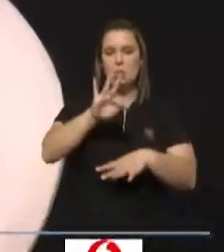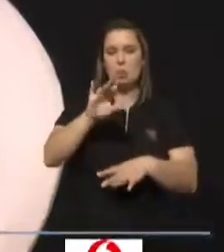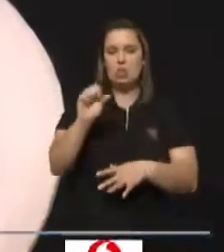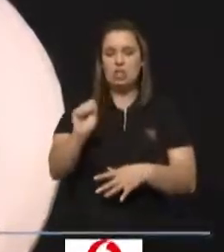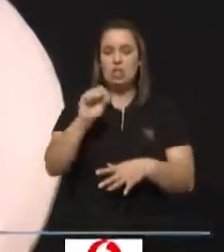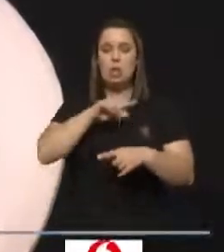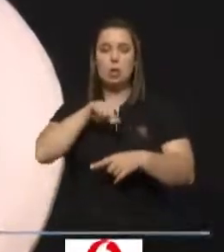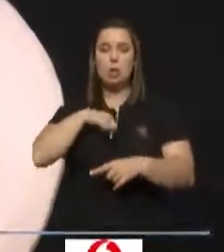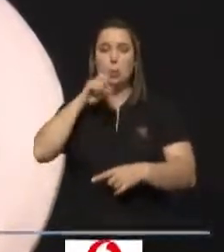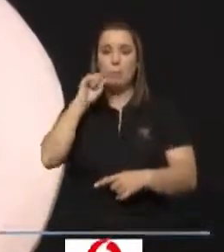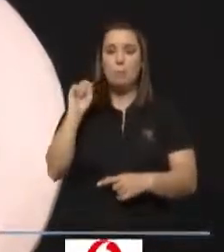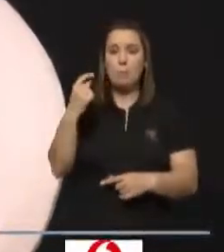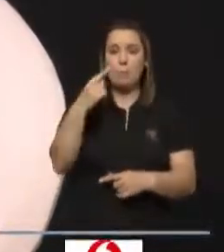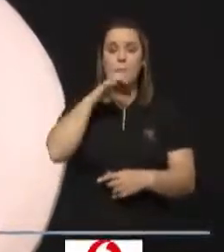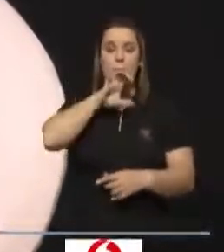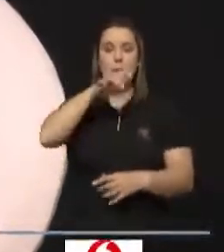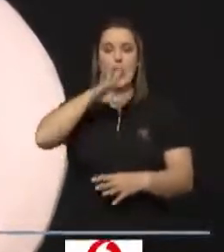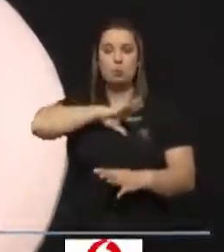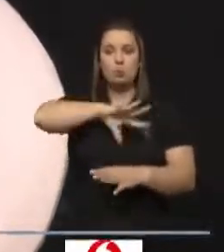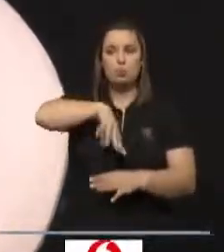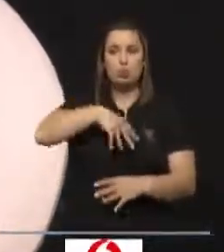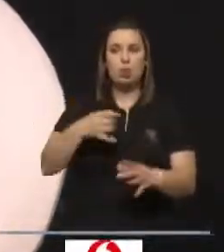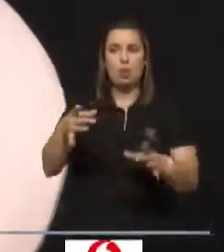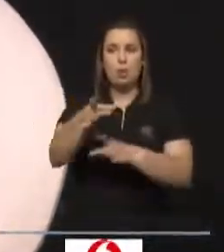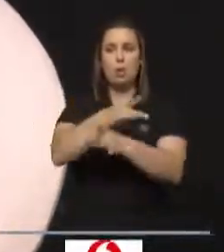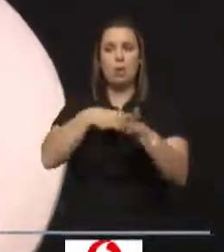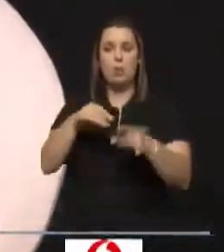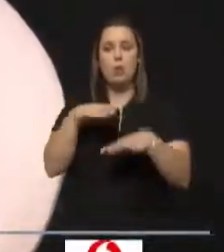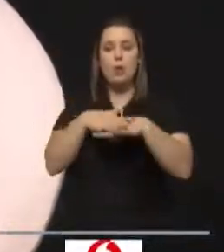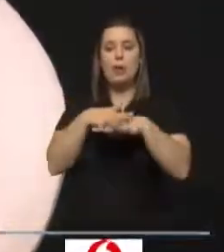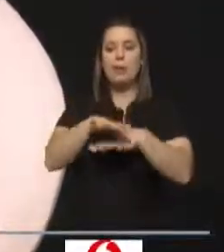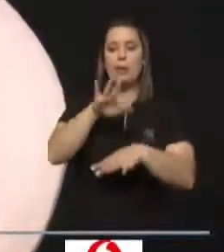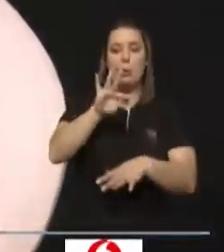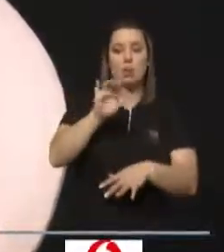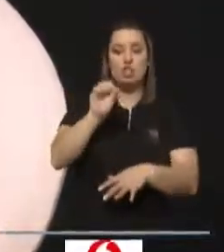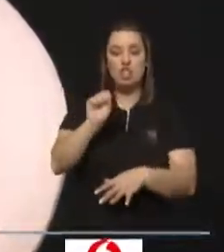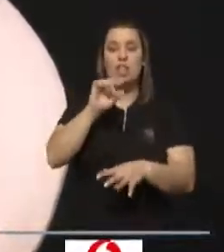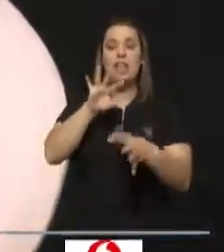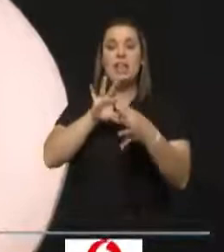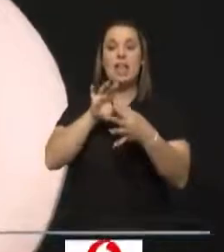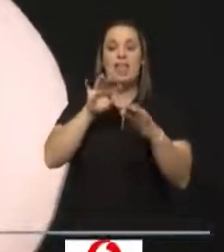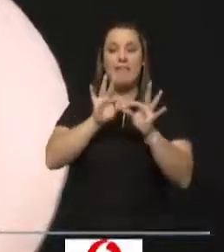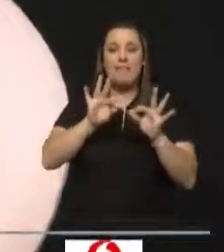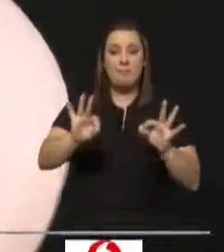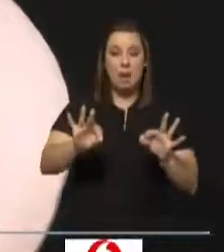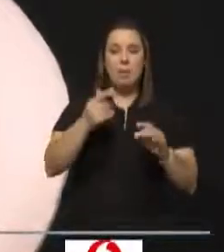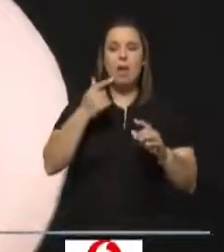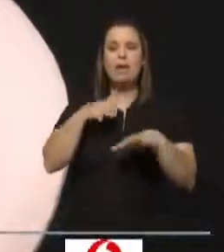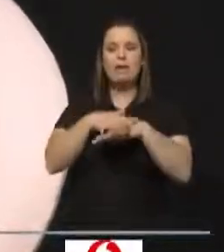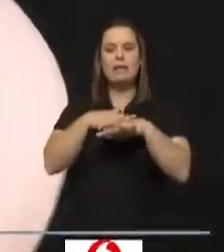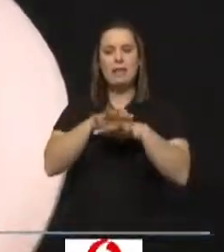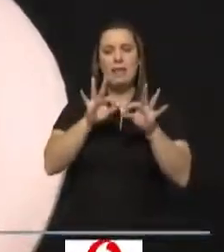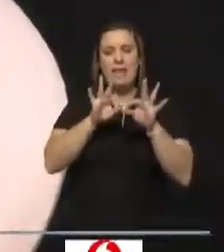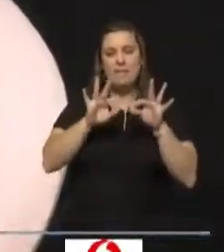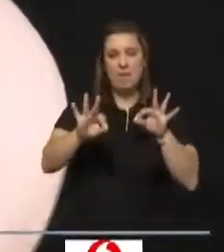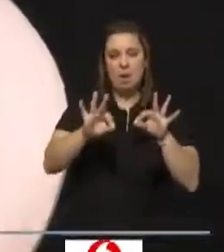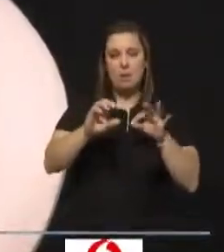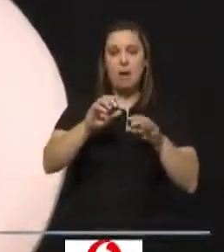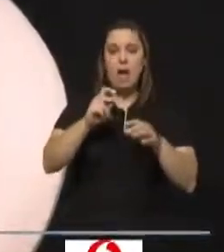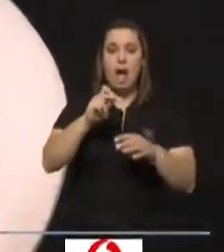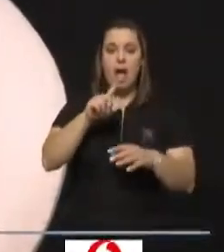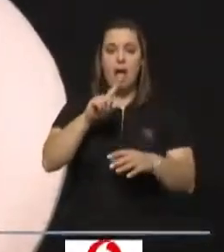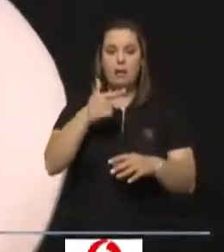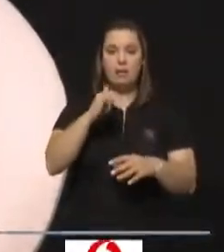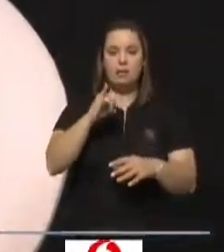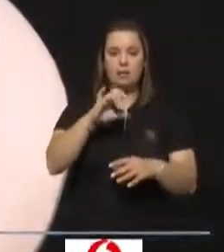of 99.7% in terms of 4G. We were the first European country to launch 4G, but